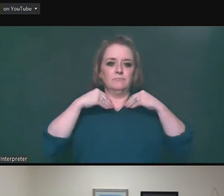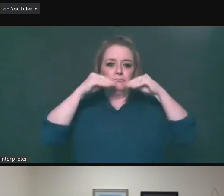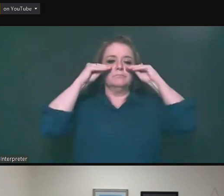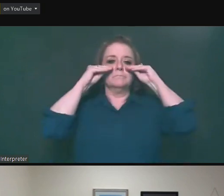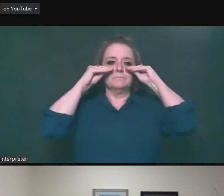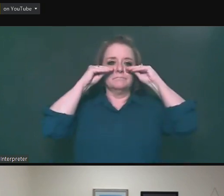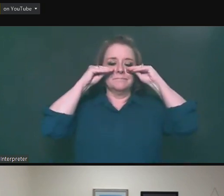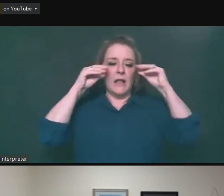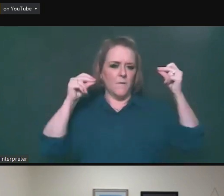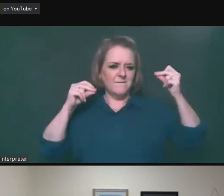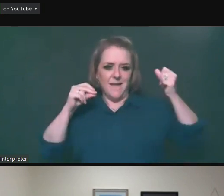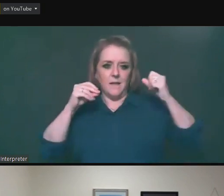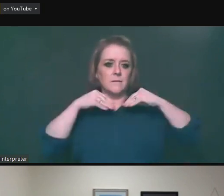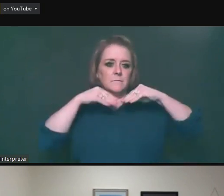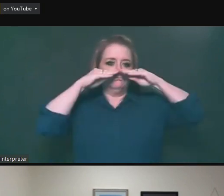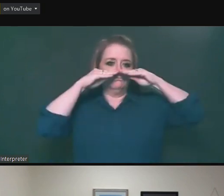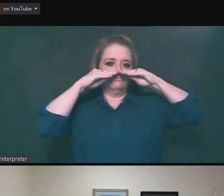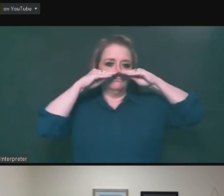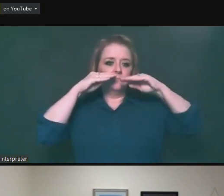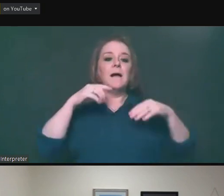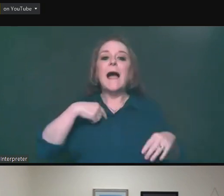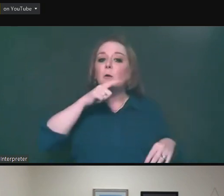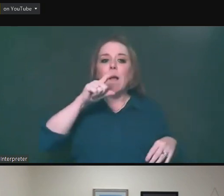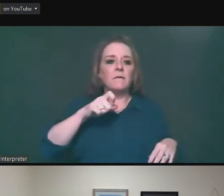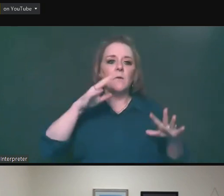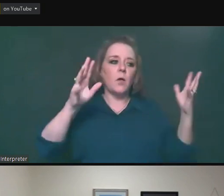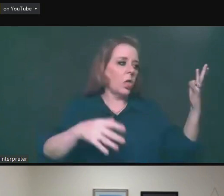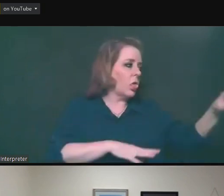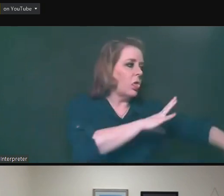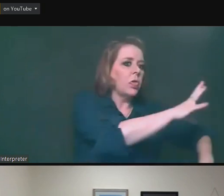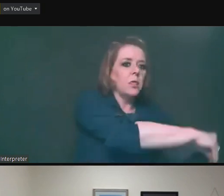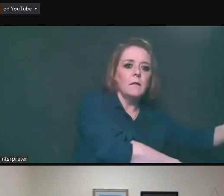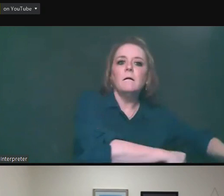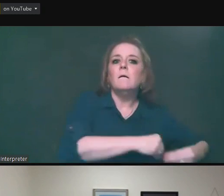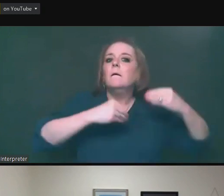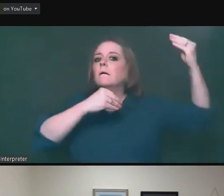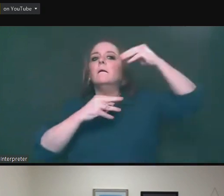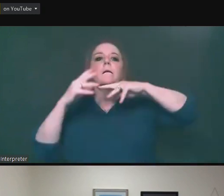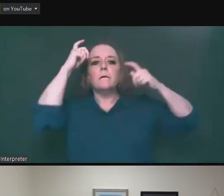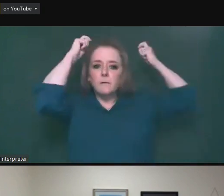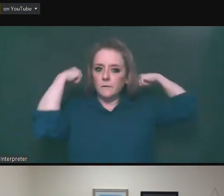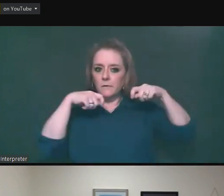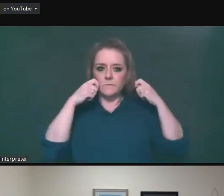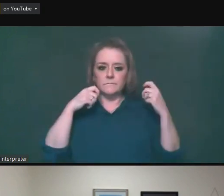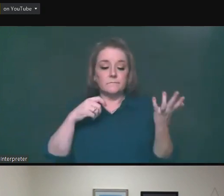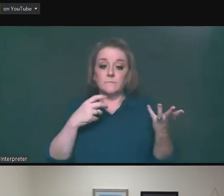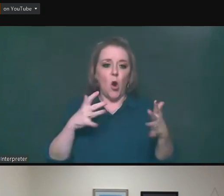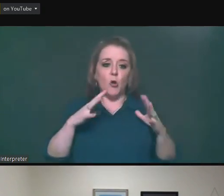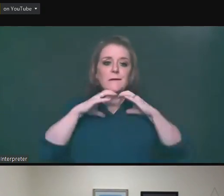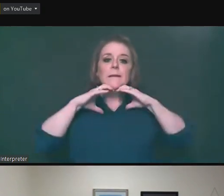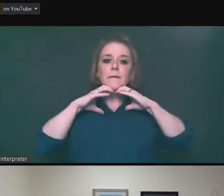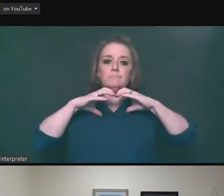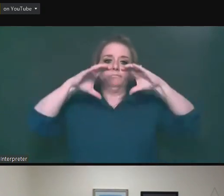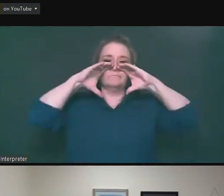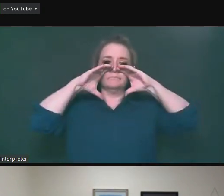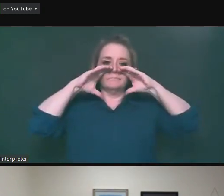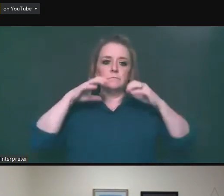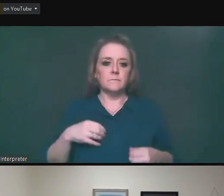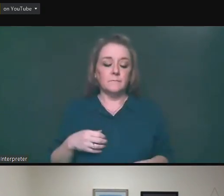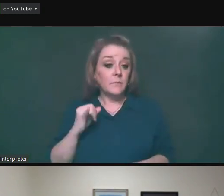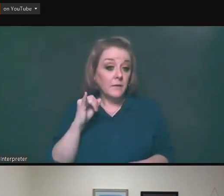get it up in a hurry. I don't have to reach across the seat in my car, and I wear it when I am